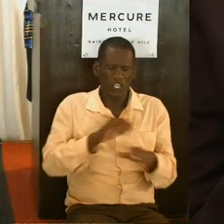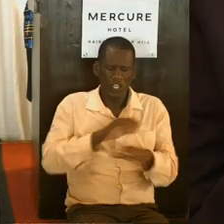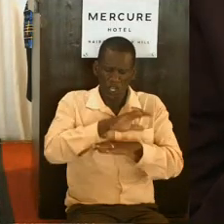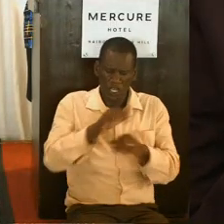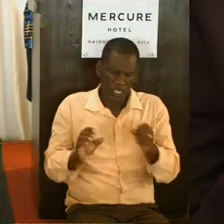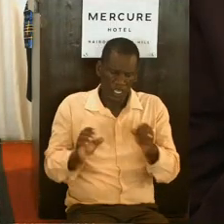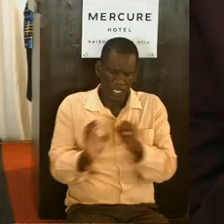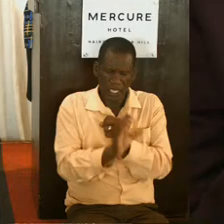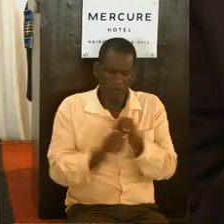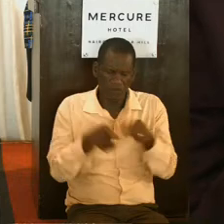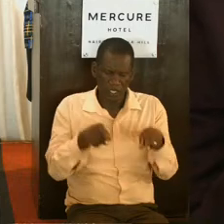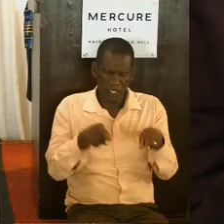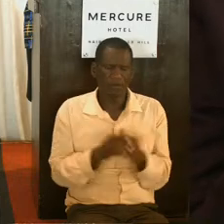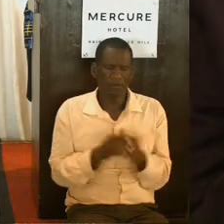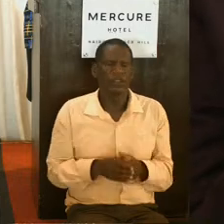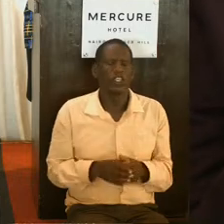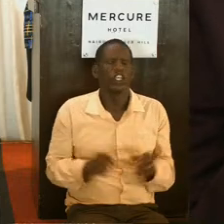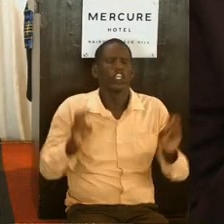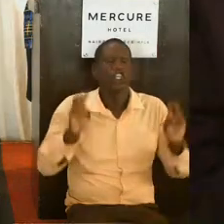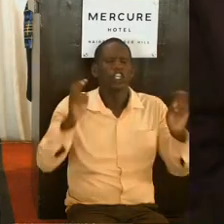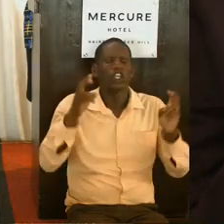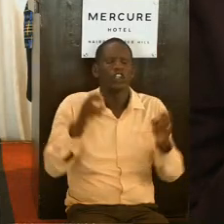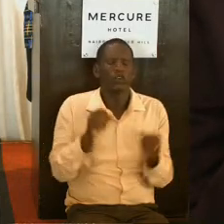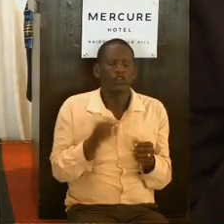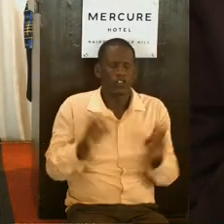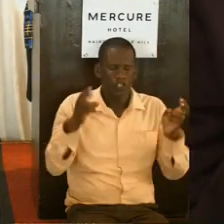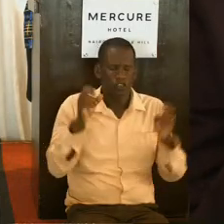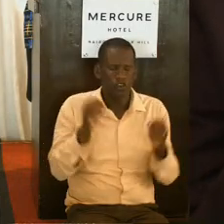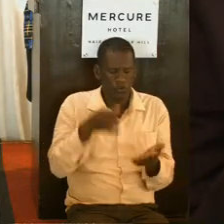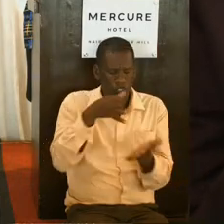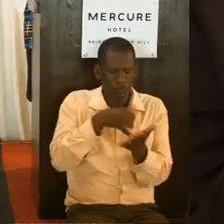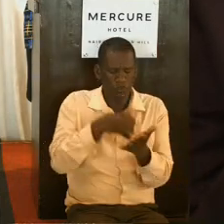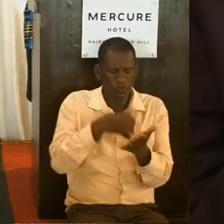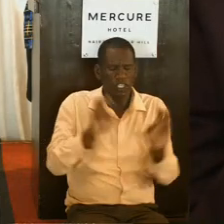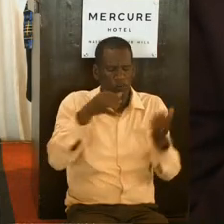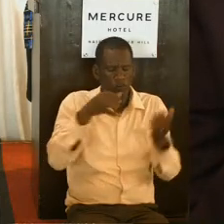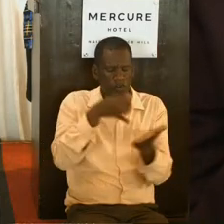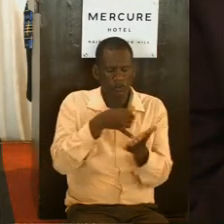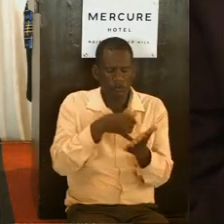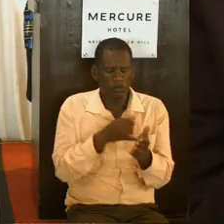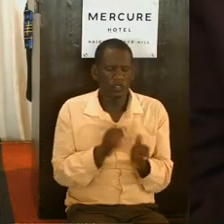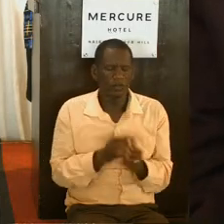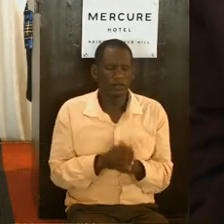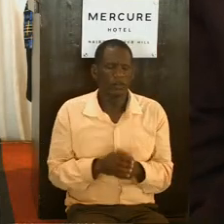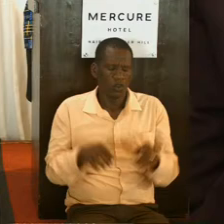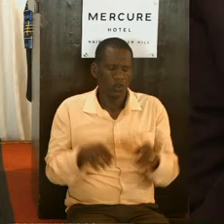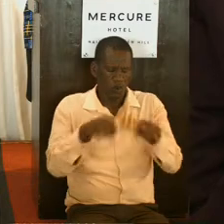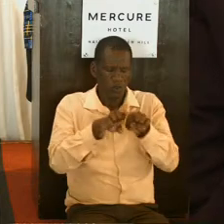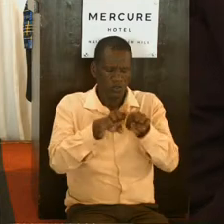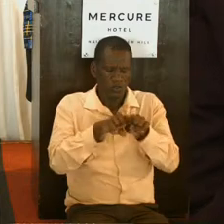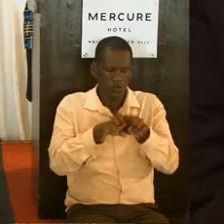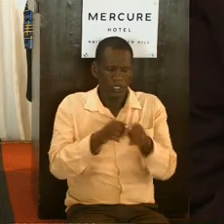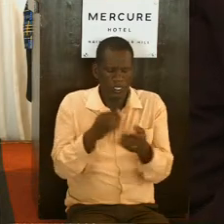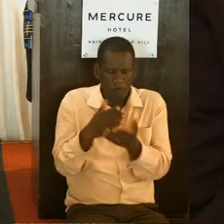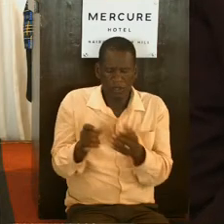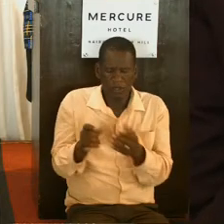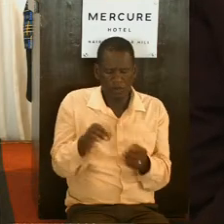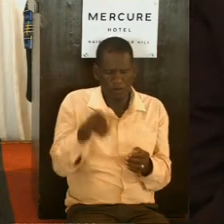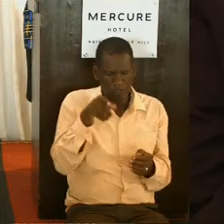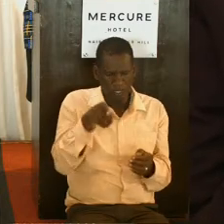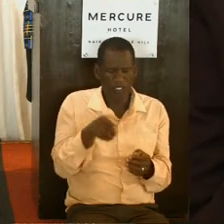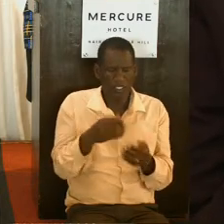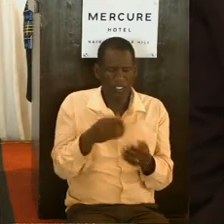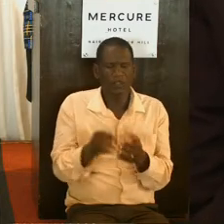country the issue of inclusivity is also part and parcel